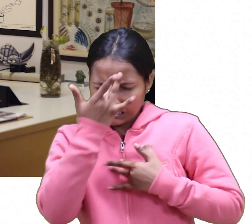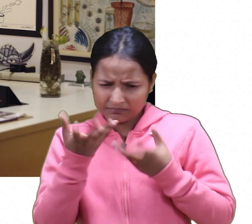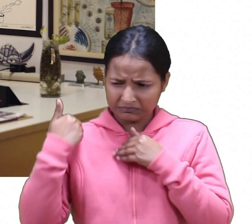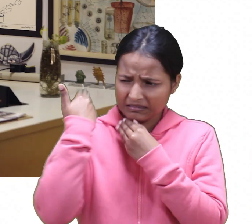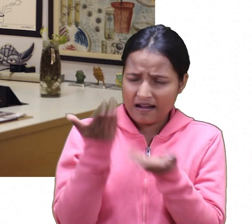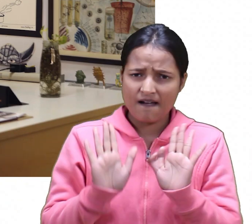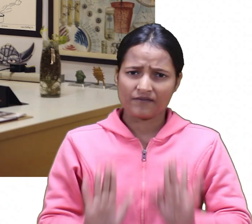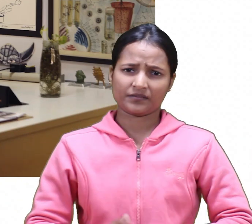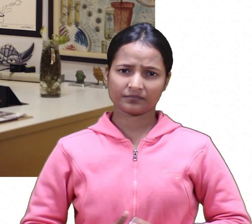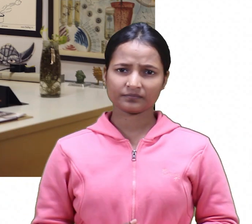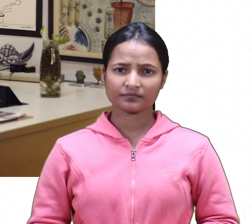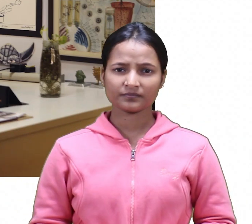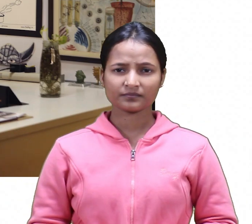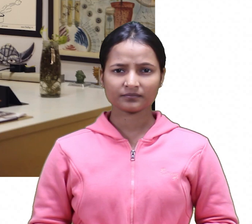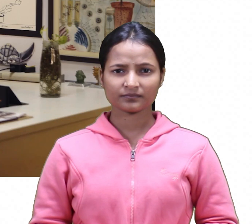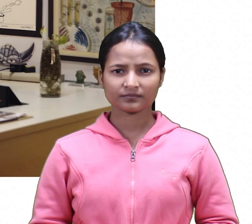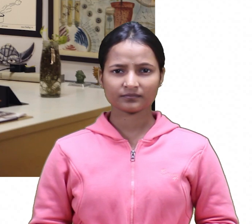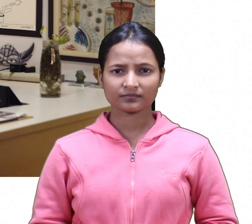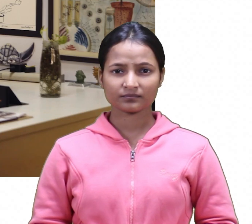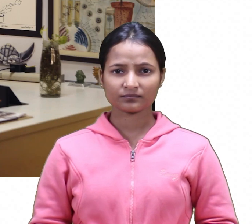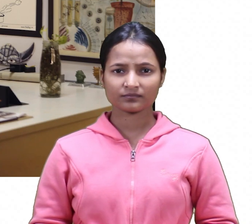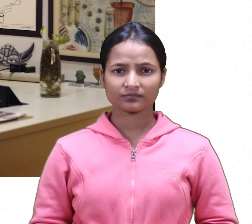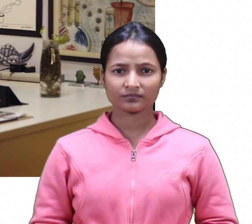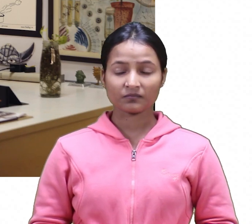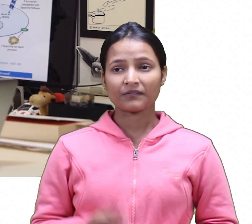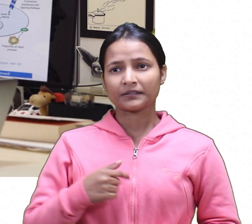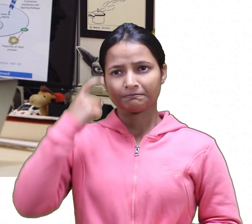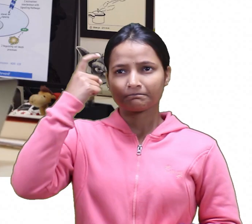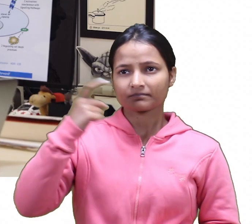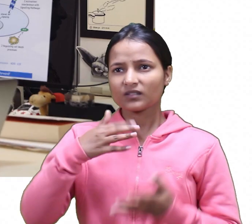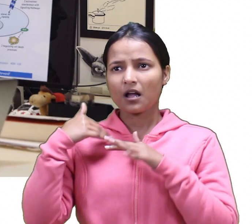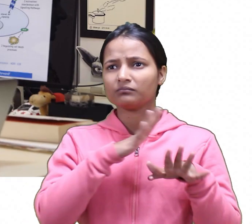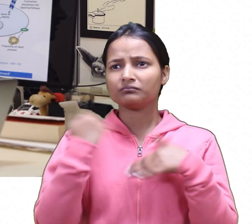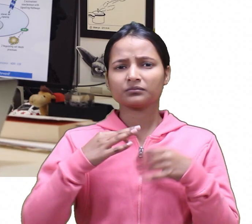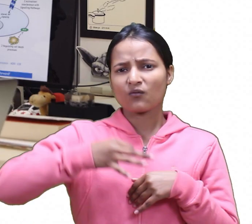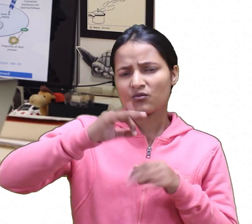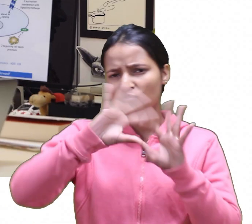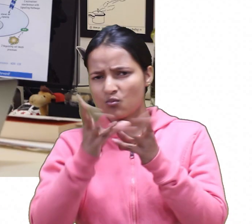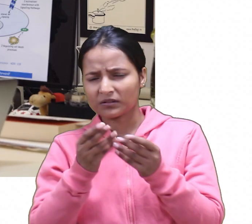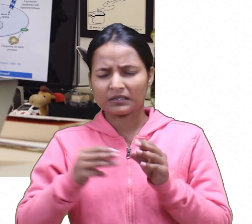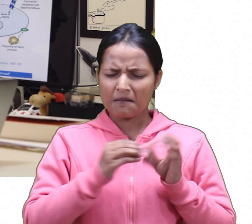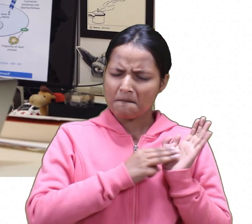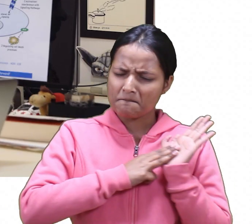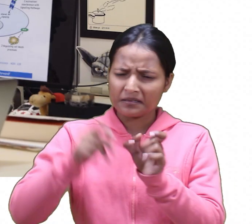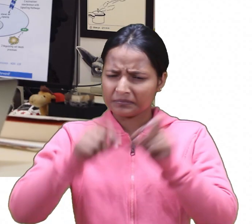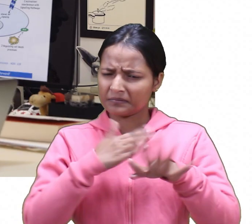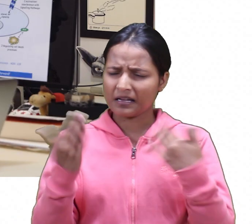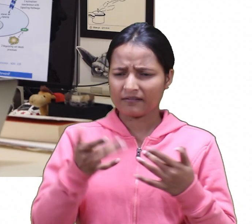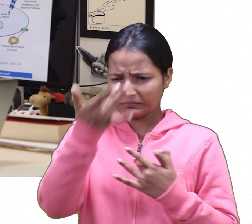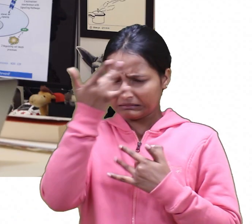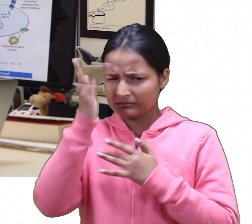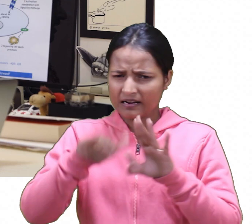death of at least 1 billion people since we've had recorded history. And the focus areas of our lab is